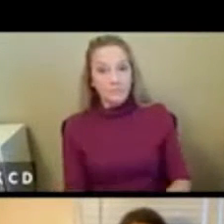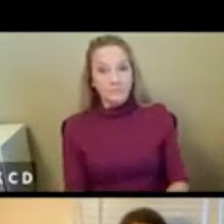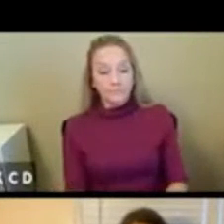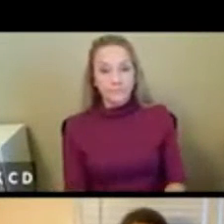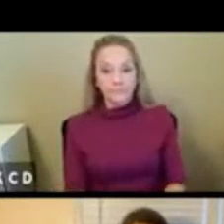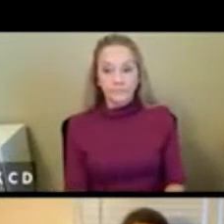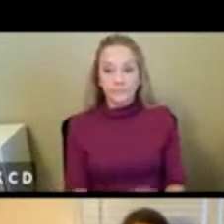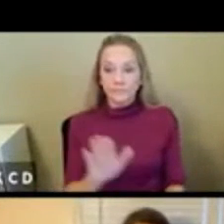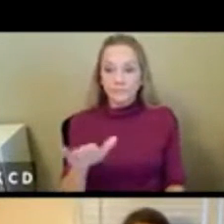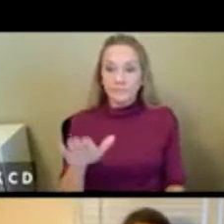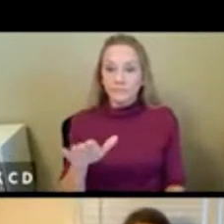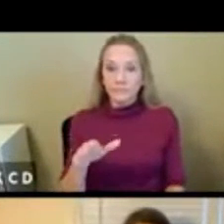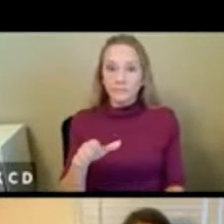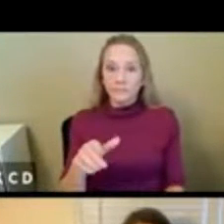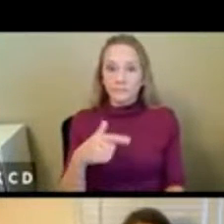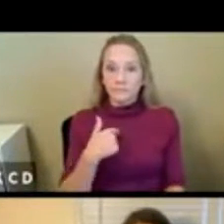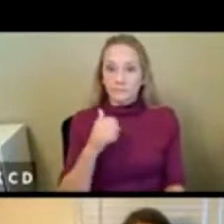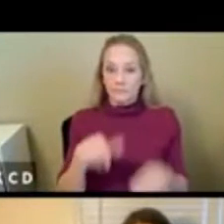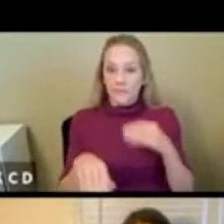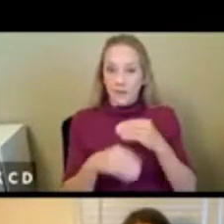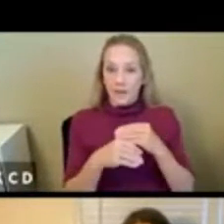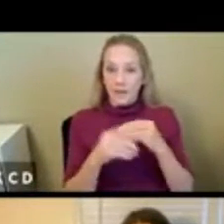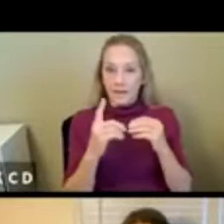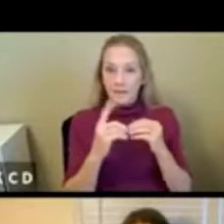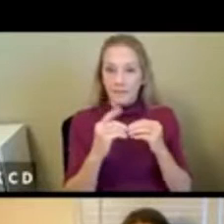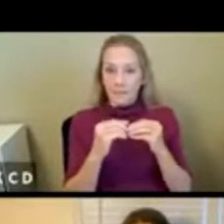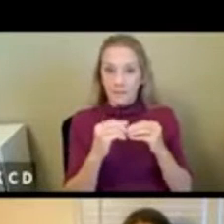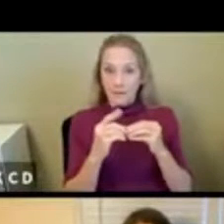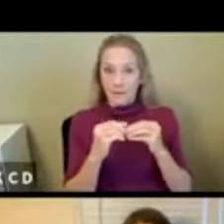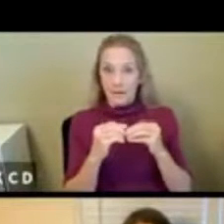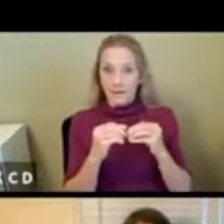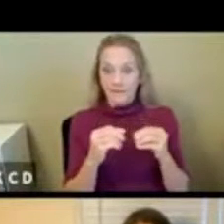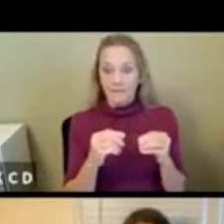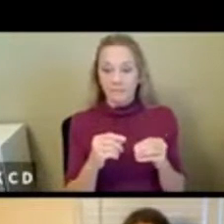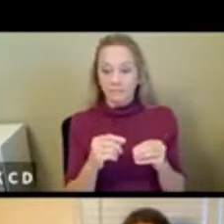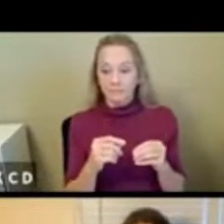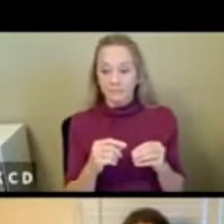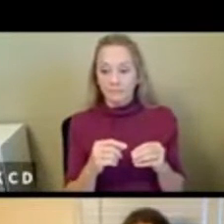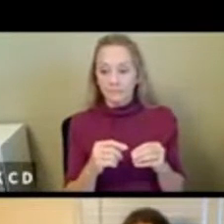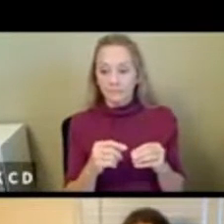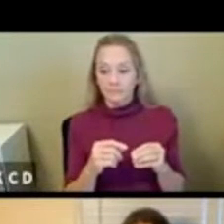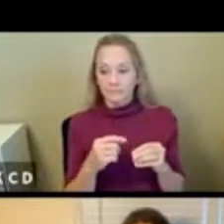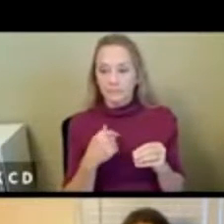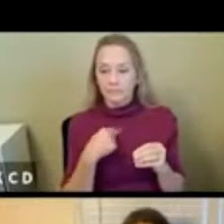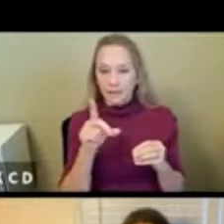So can I just add one more thing? Is that I did